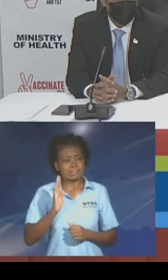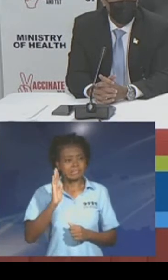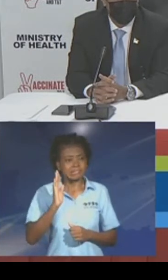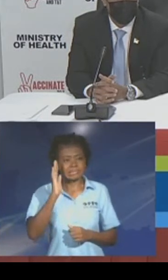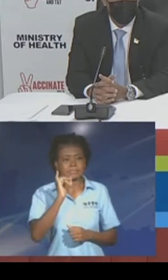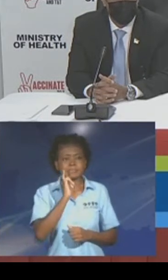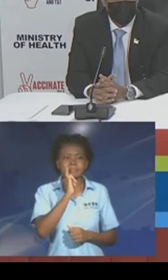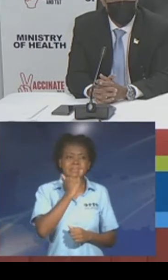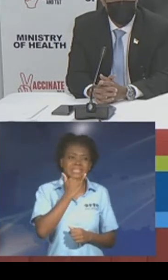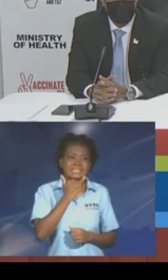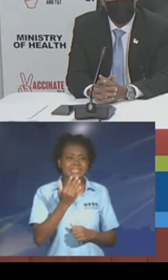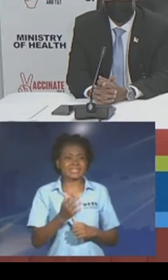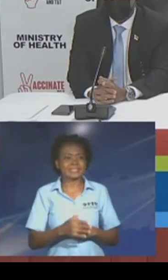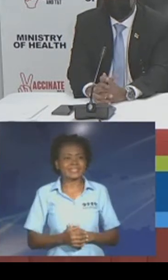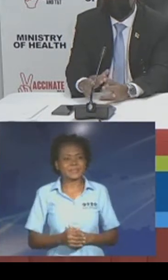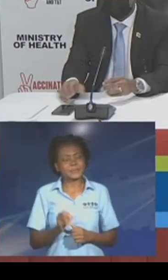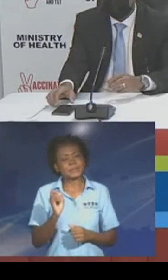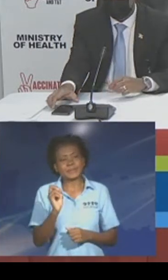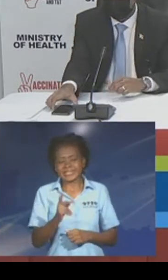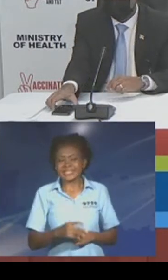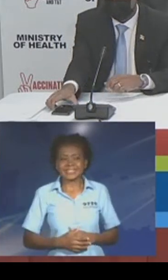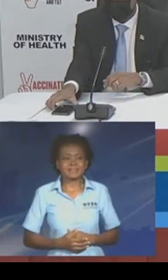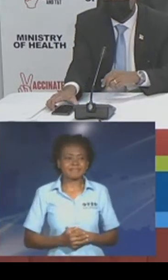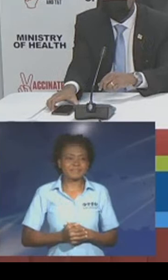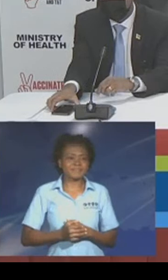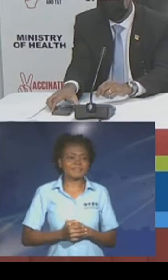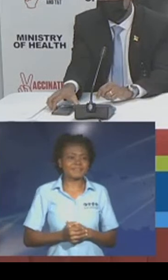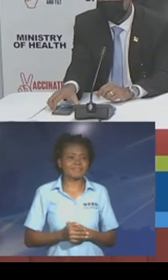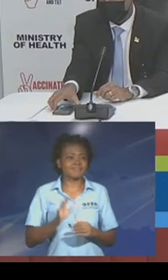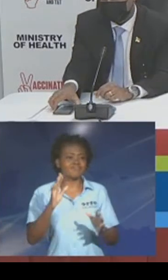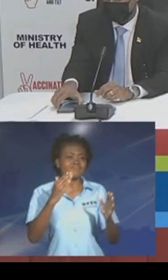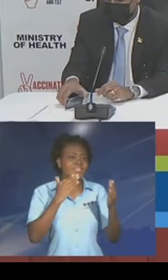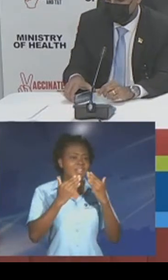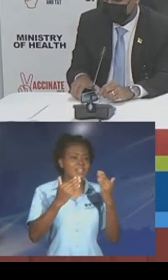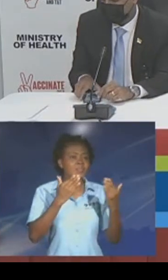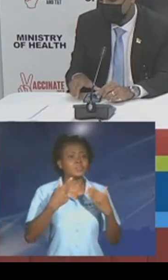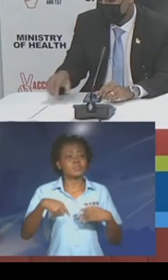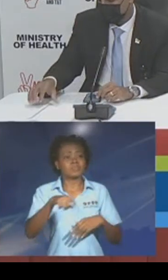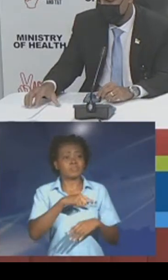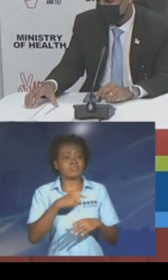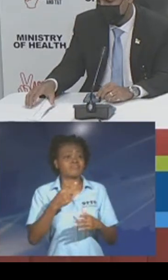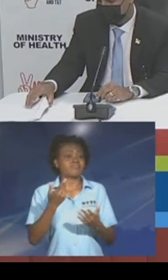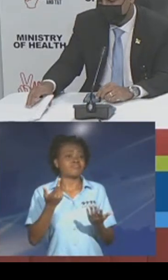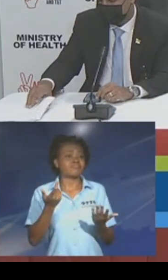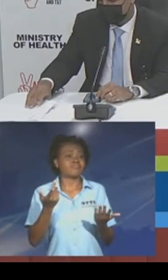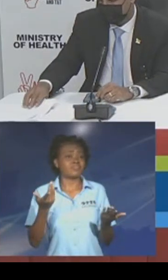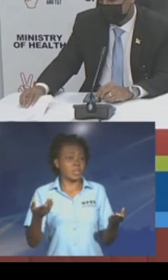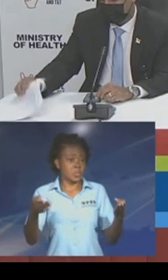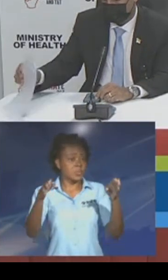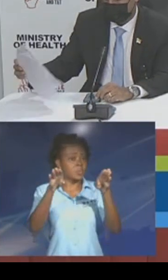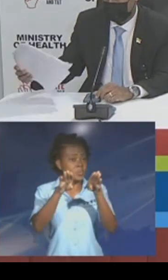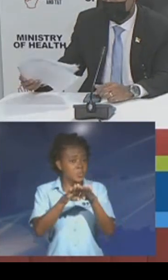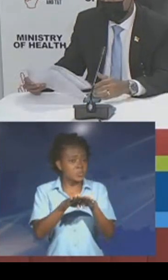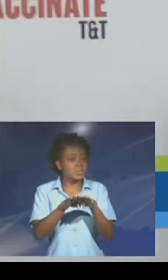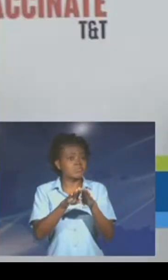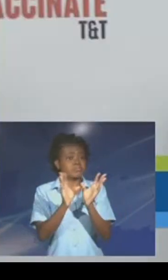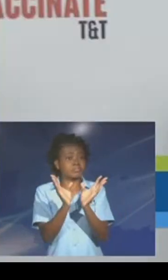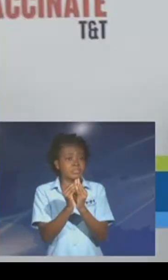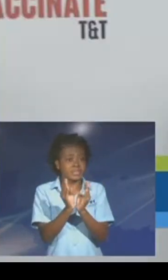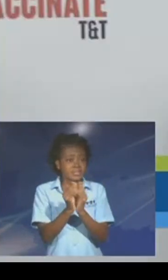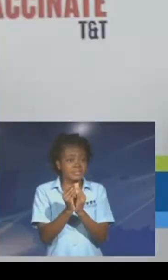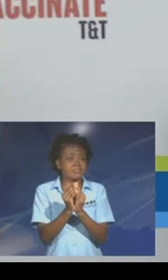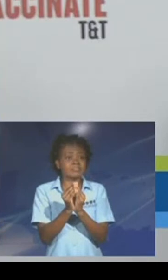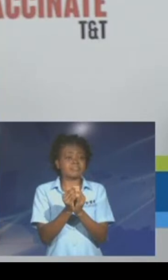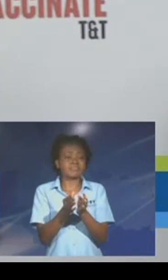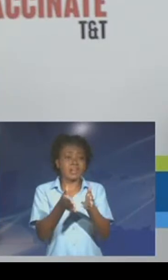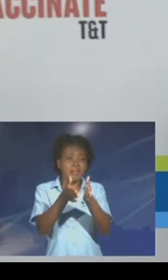Okay, thank you very much. We have come to the end of today's media conference. We ask that you please continue